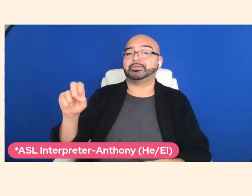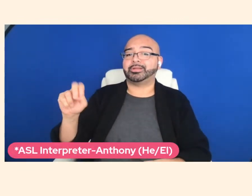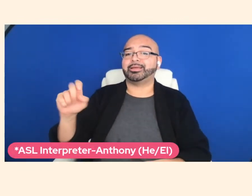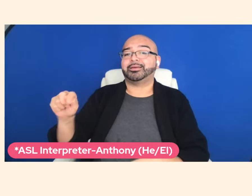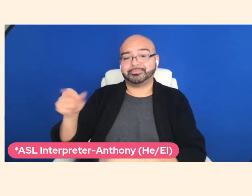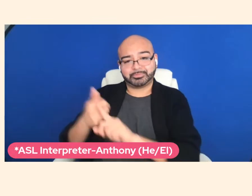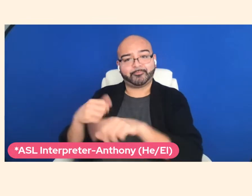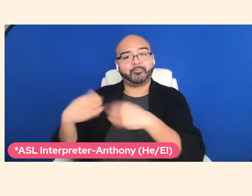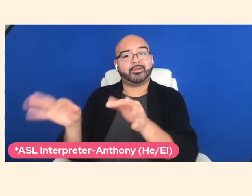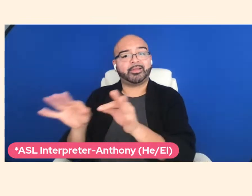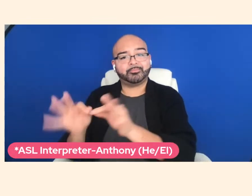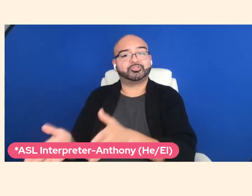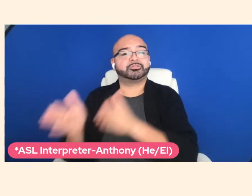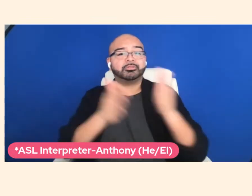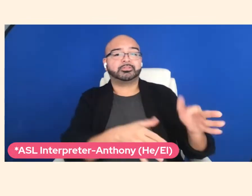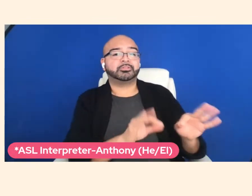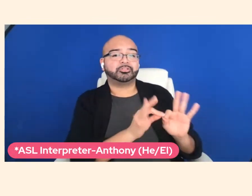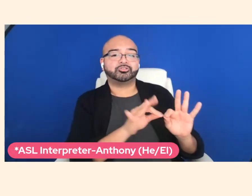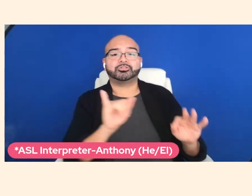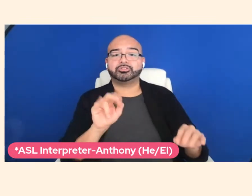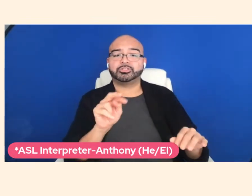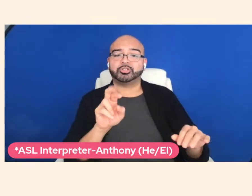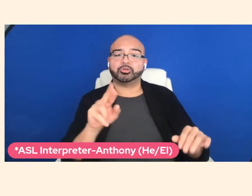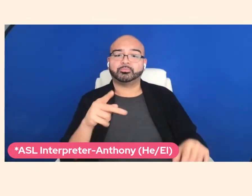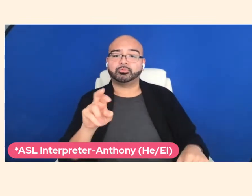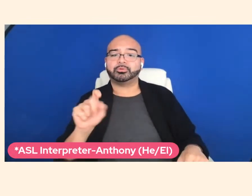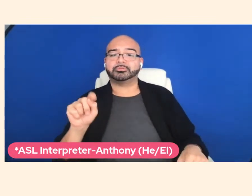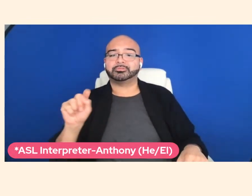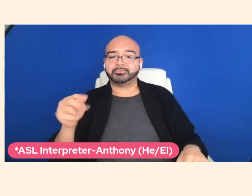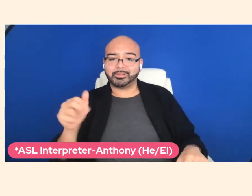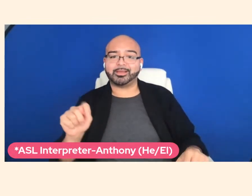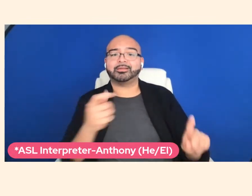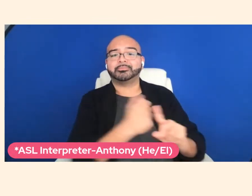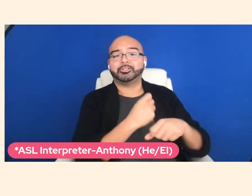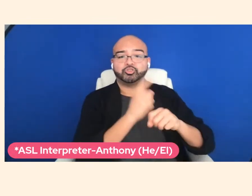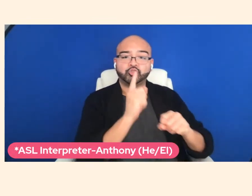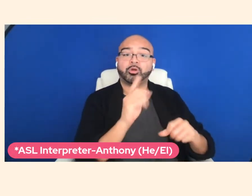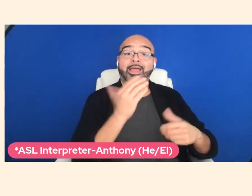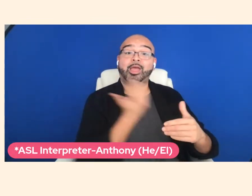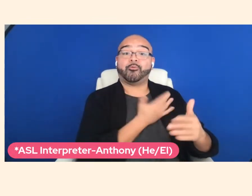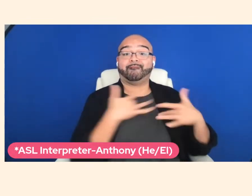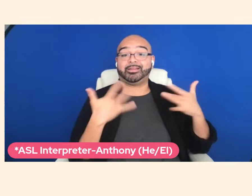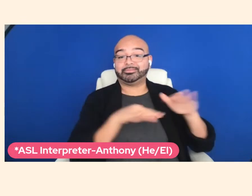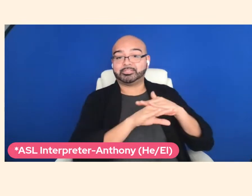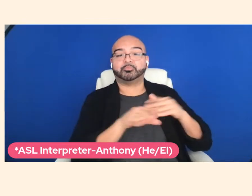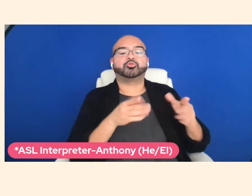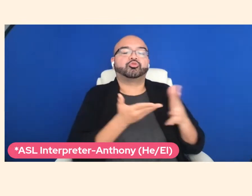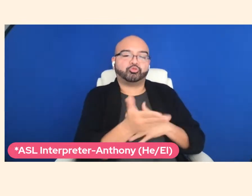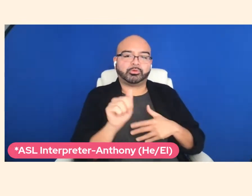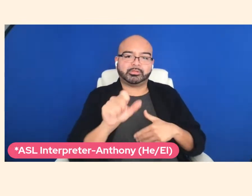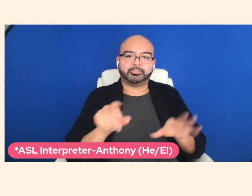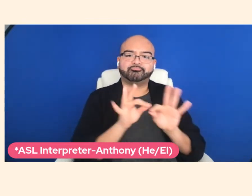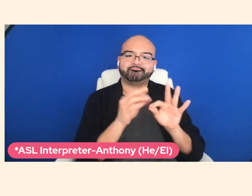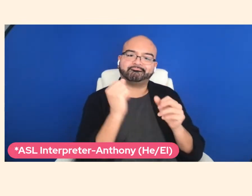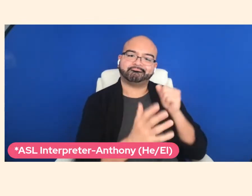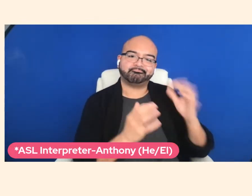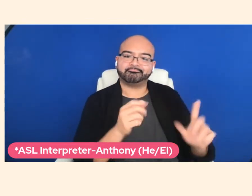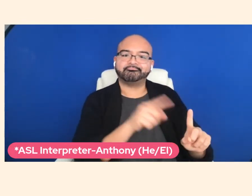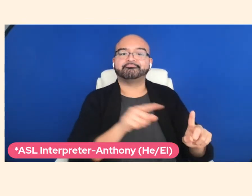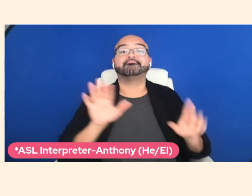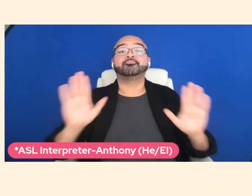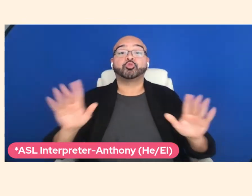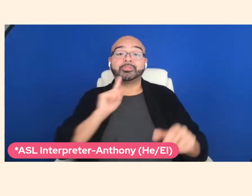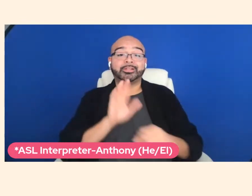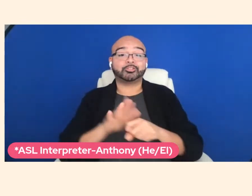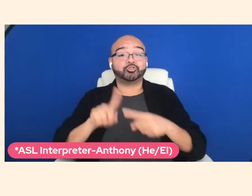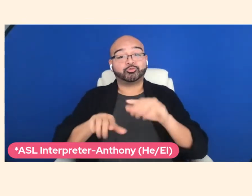and Interpret That, who ensured that our event was accessible through American Sign Language interpretation. Your unwavering dedication to